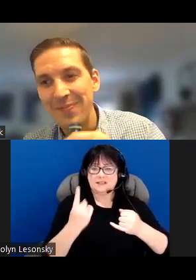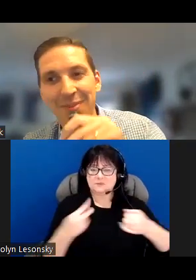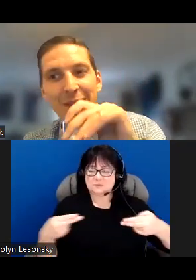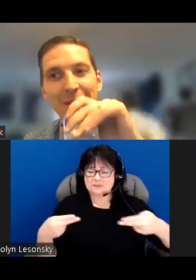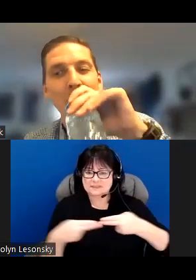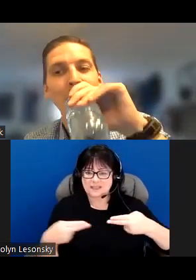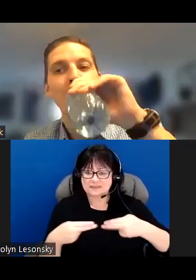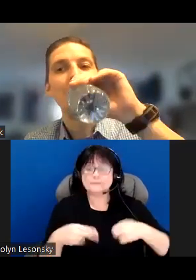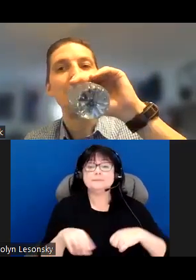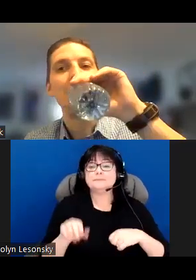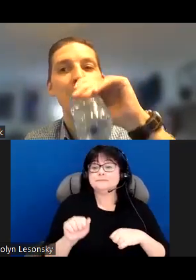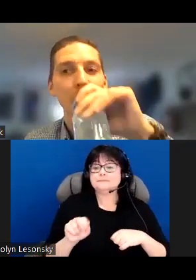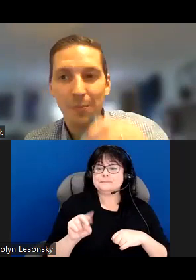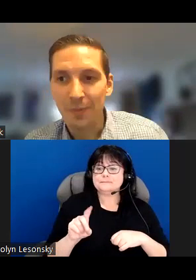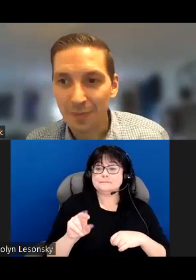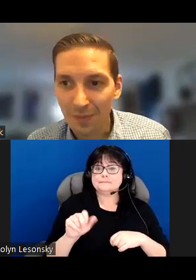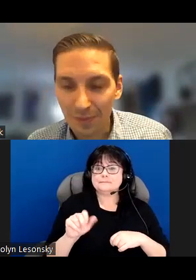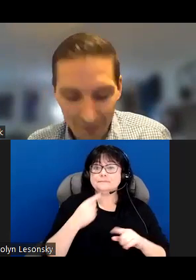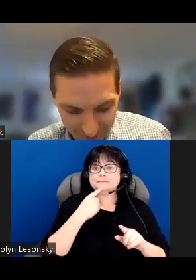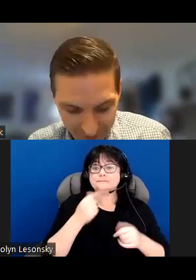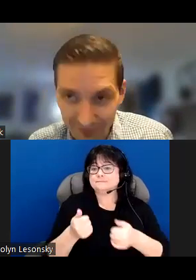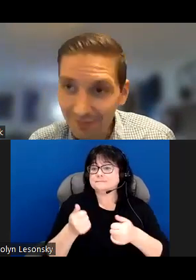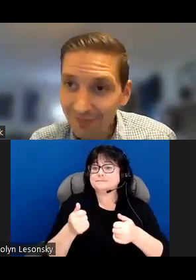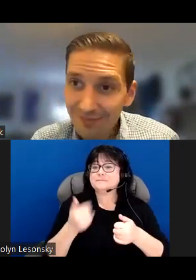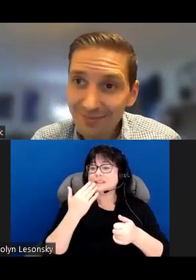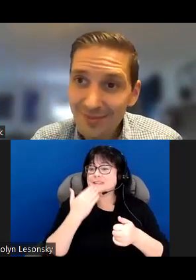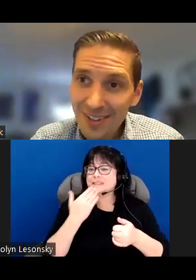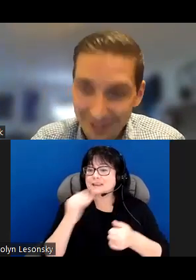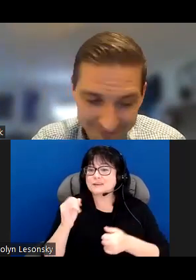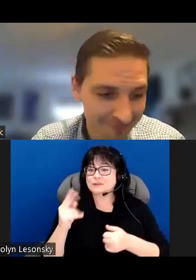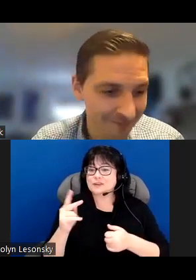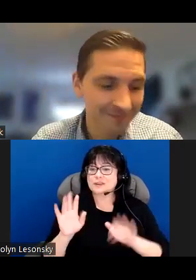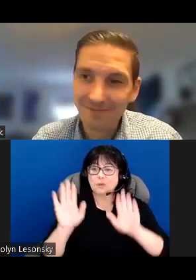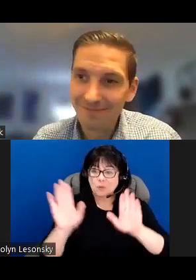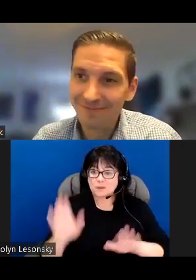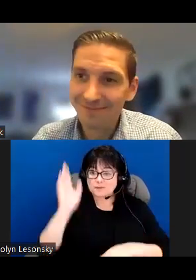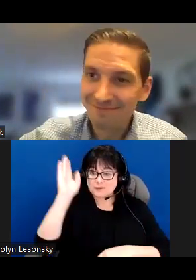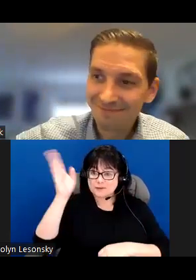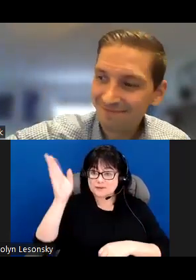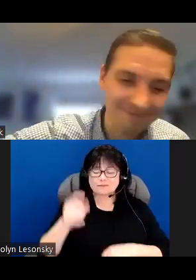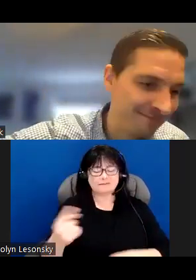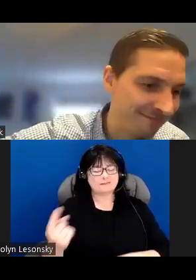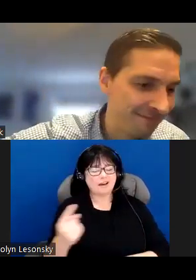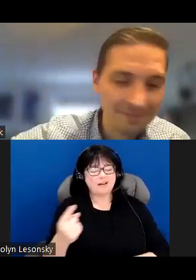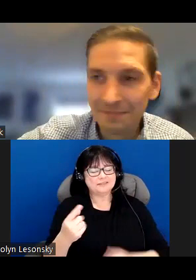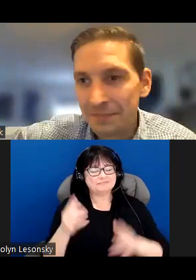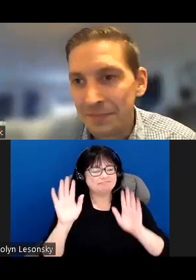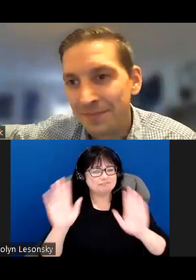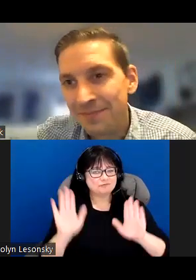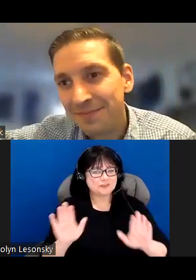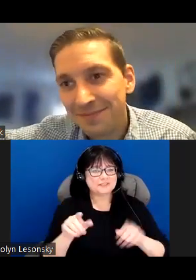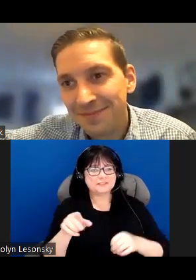Okay, wonderful. Thank you so much for an excellent presentation, Jack. You always do a great job, and I love